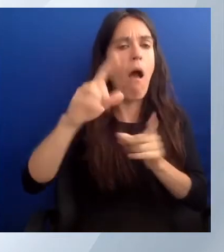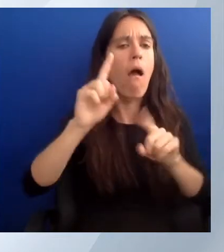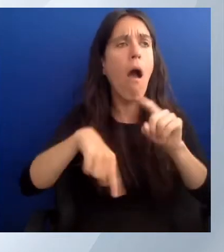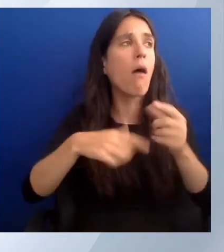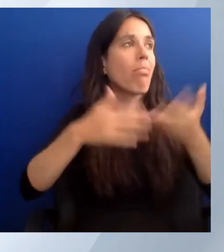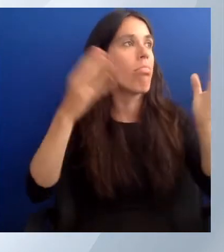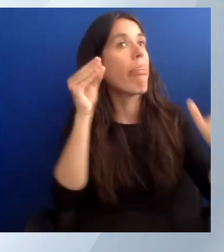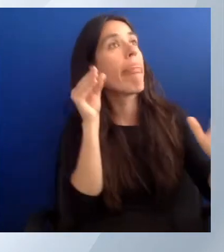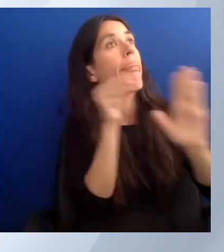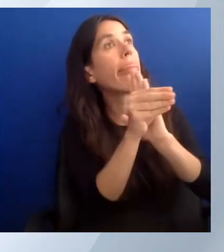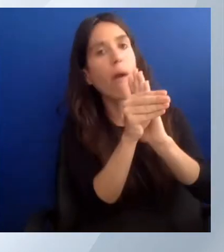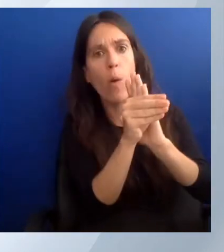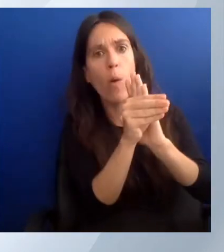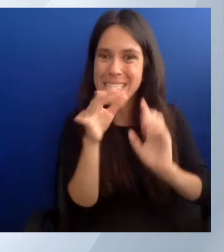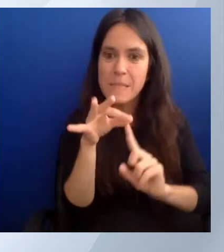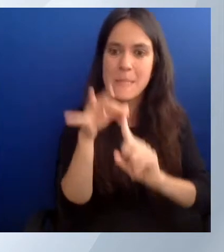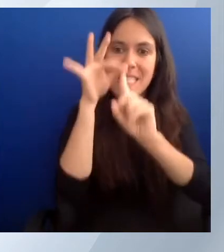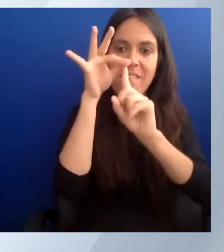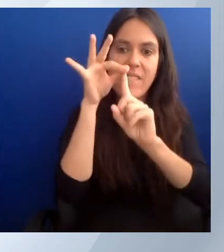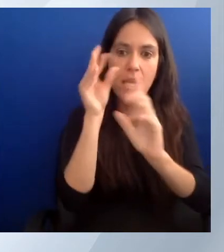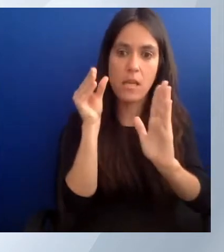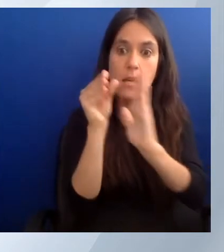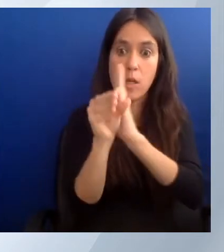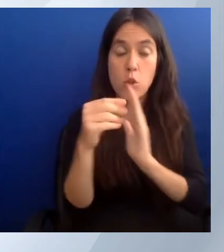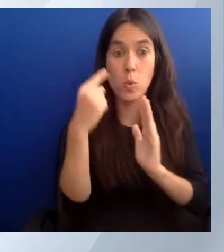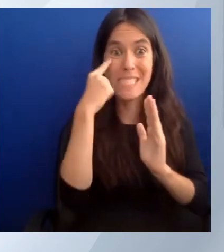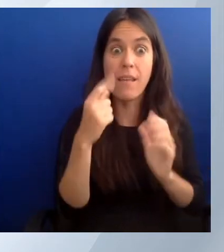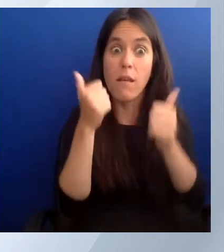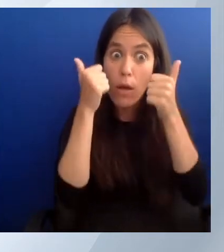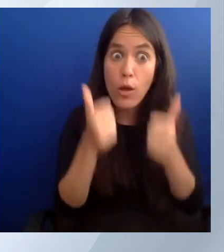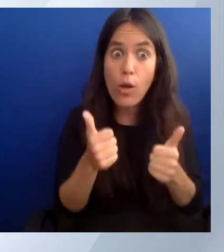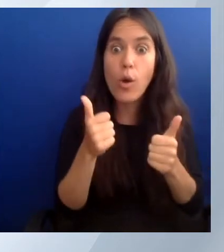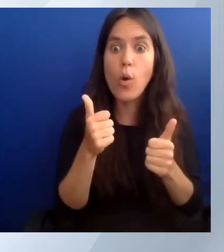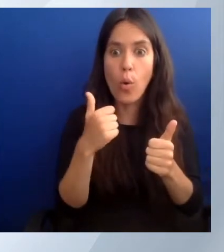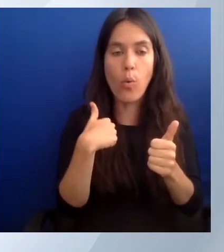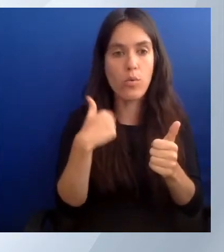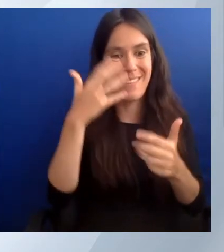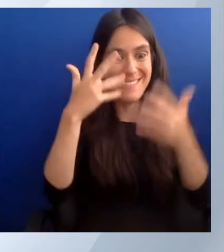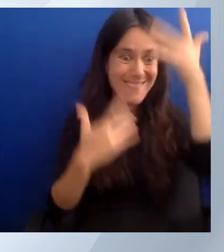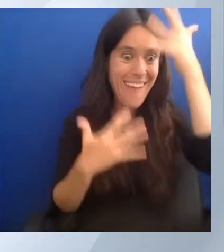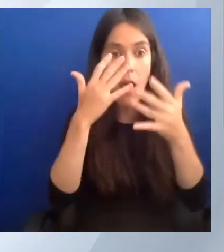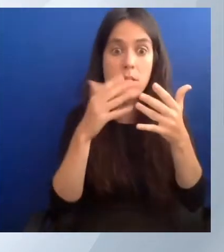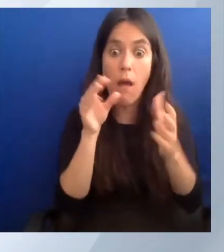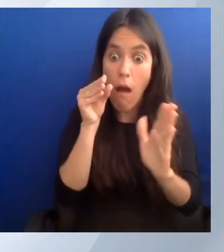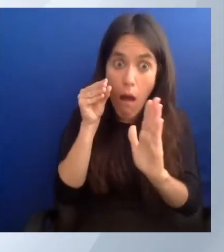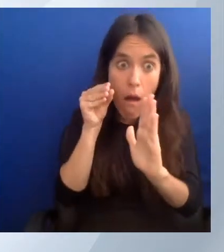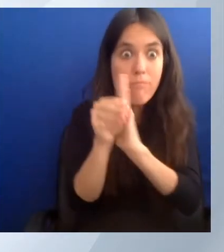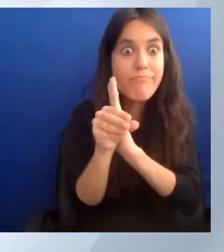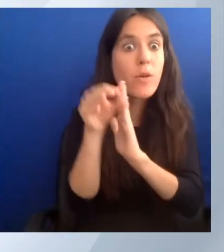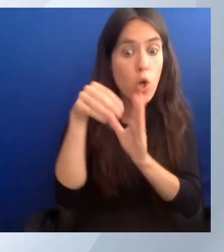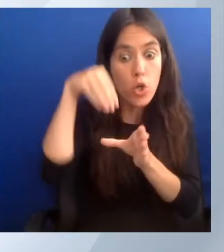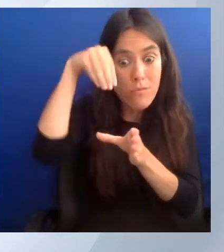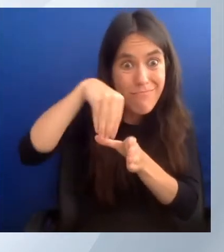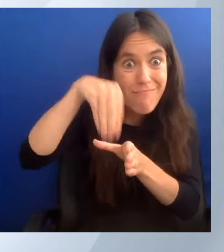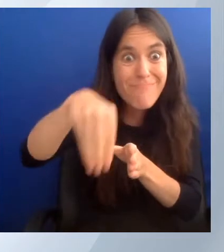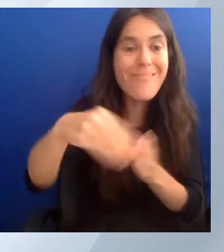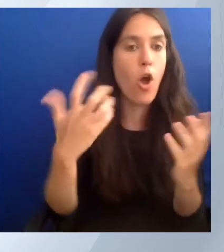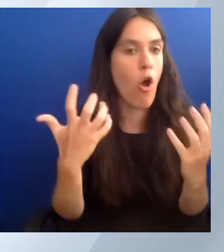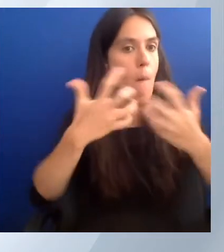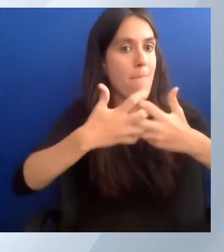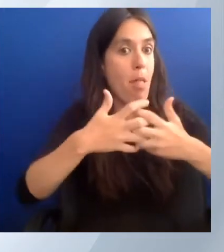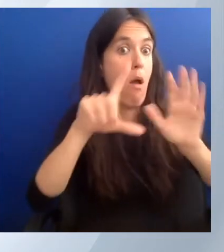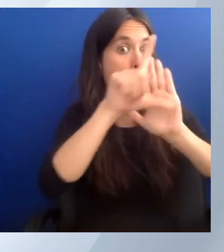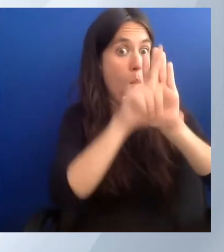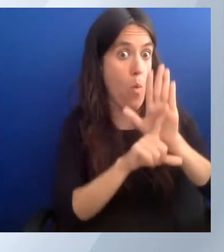places. So make sure that your storage is A, as close to your metal as possible, and B, make sure that you're compliant with all of your local